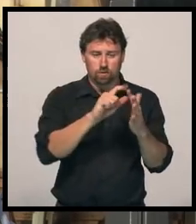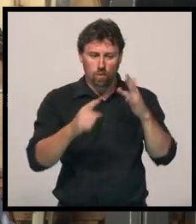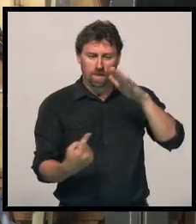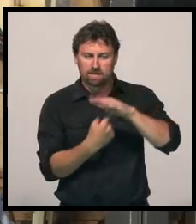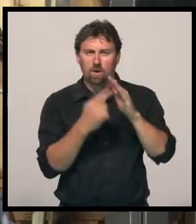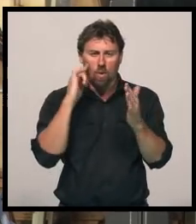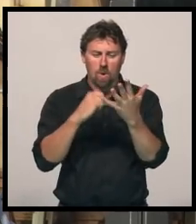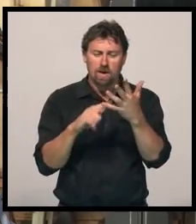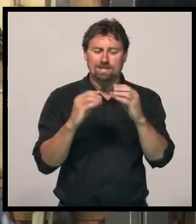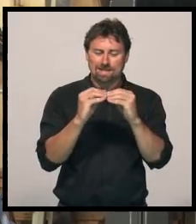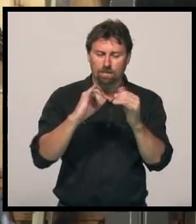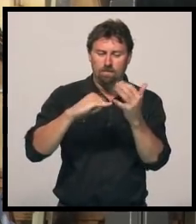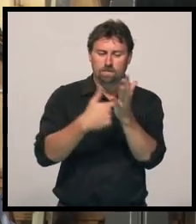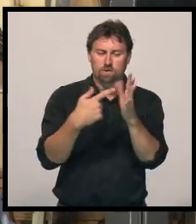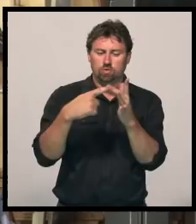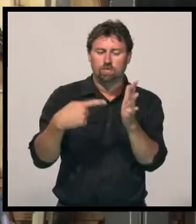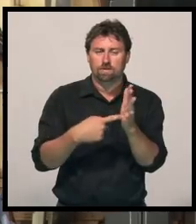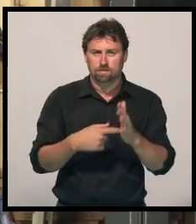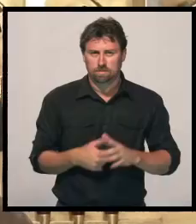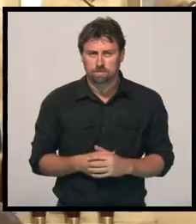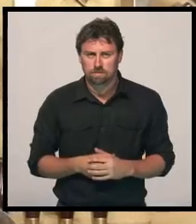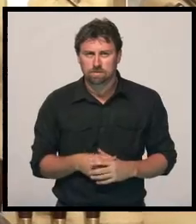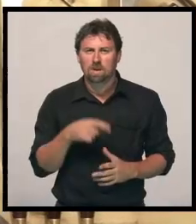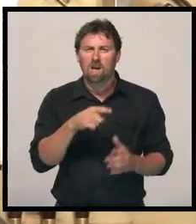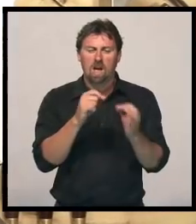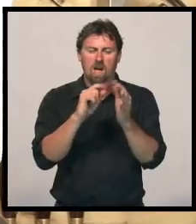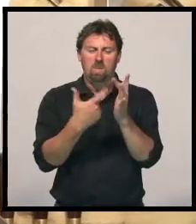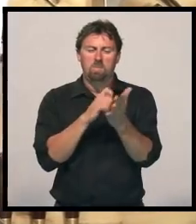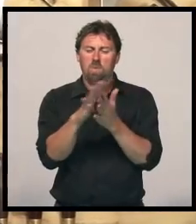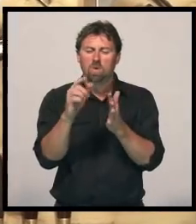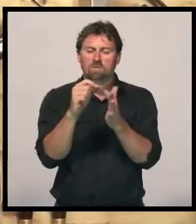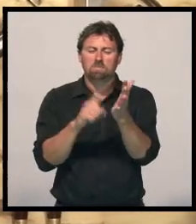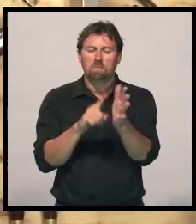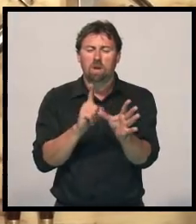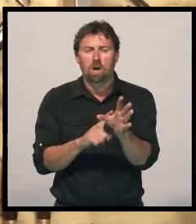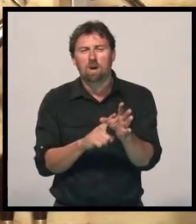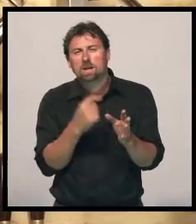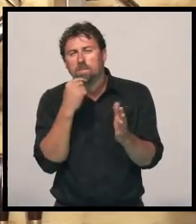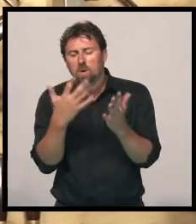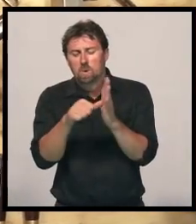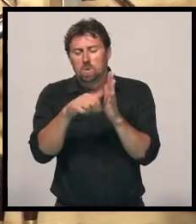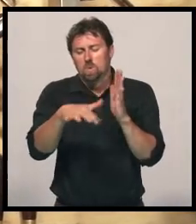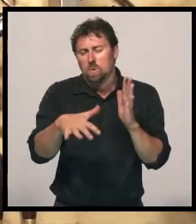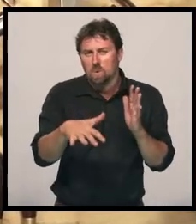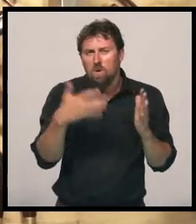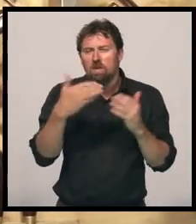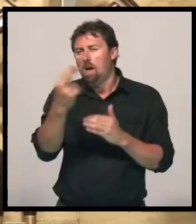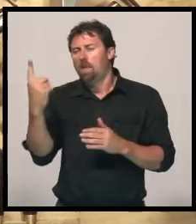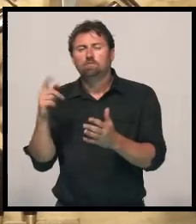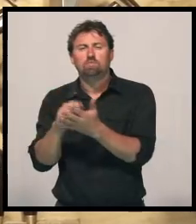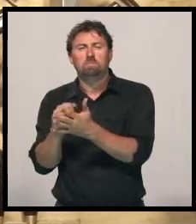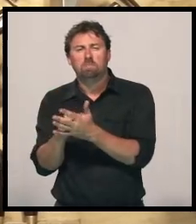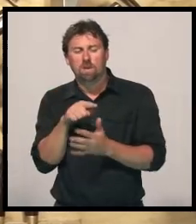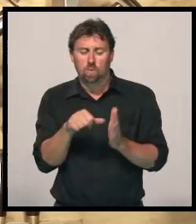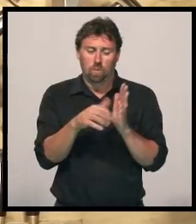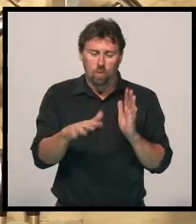other. I've got some plywood here. I use birch ply. It's slightly more expensive than what you buy at normal hardware outlets. But